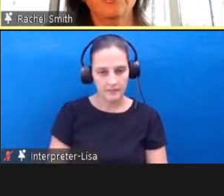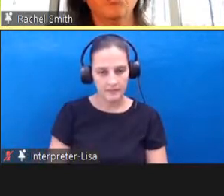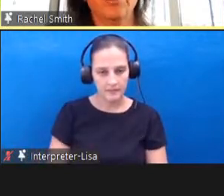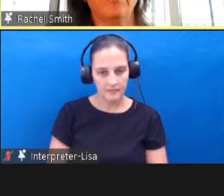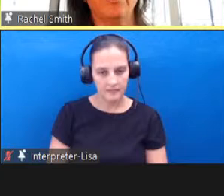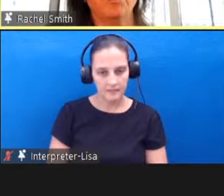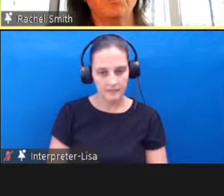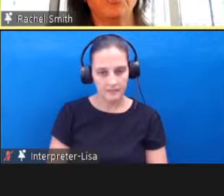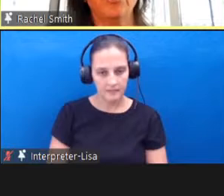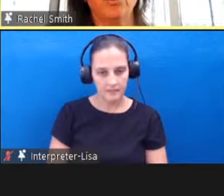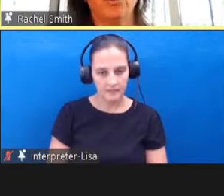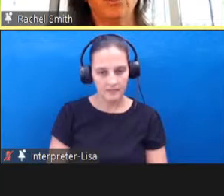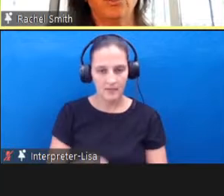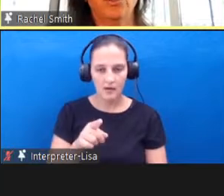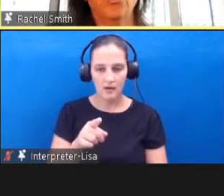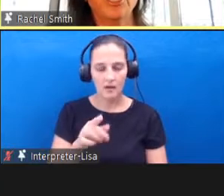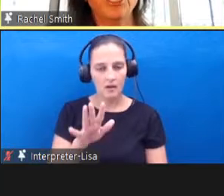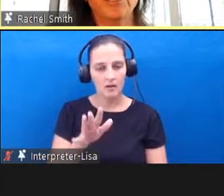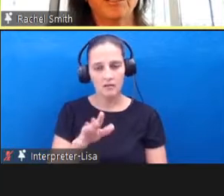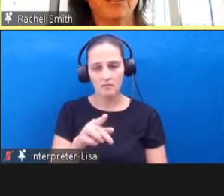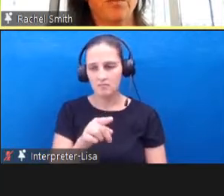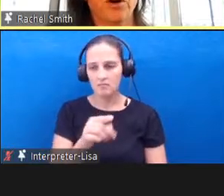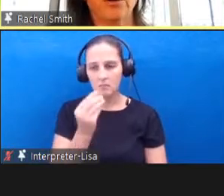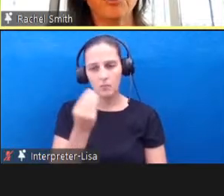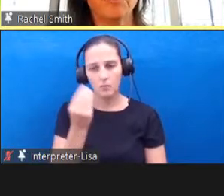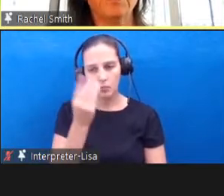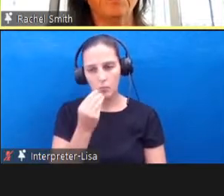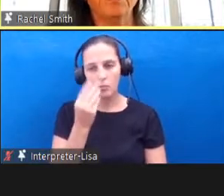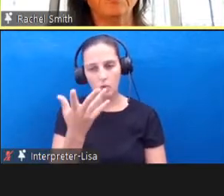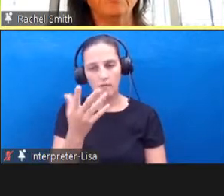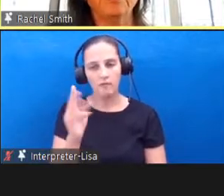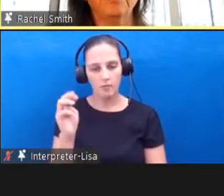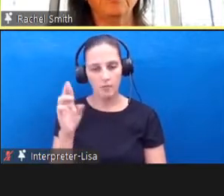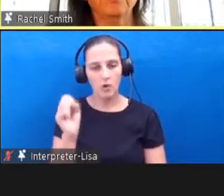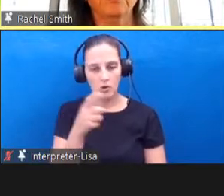I think this is one of the most beautiful regions of Mars.